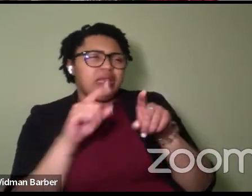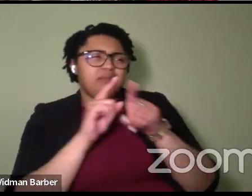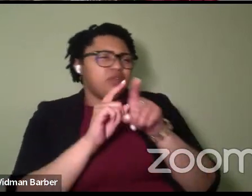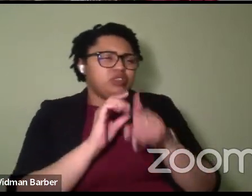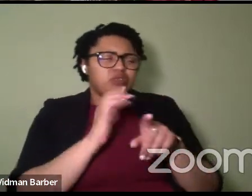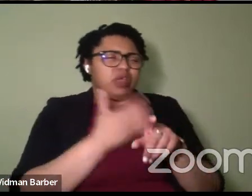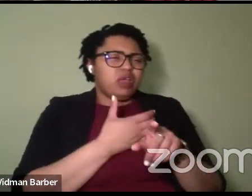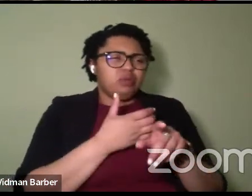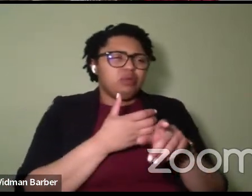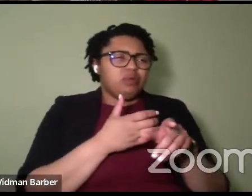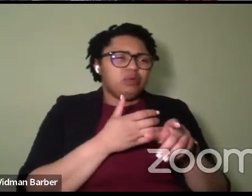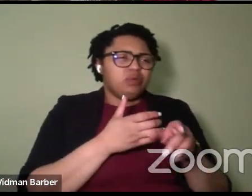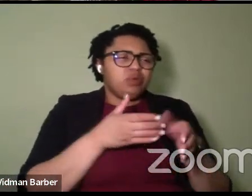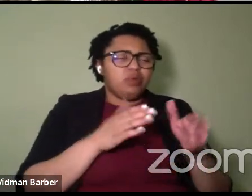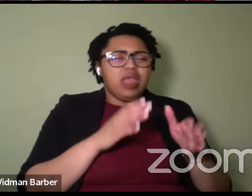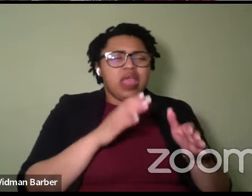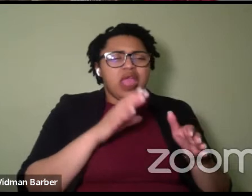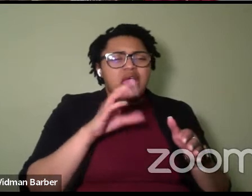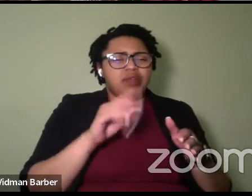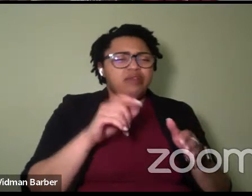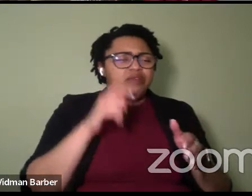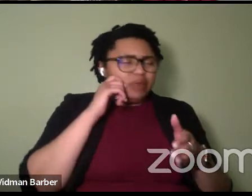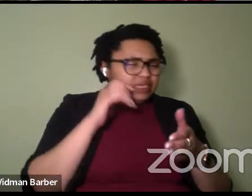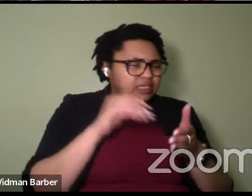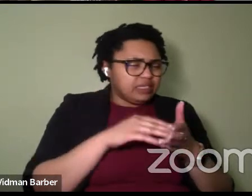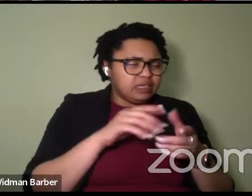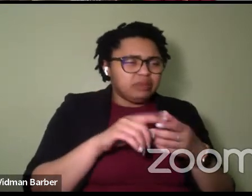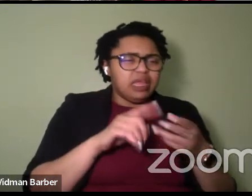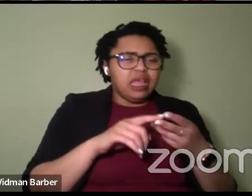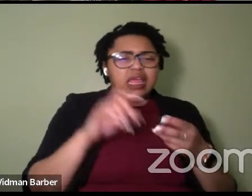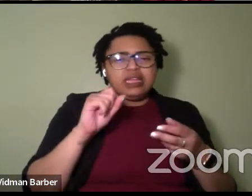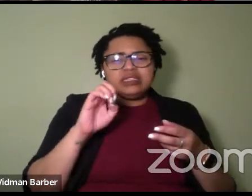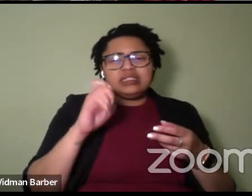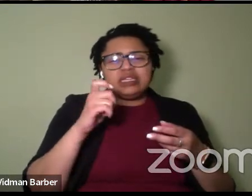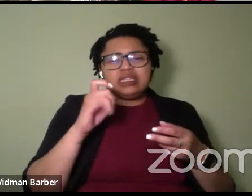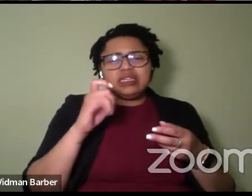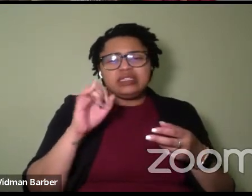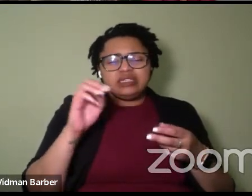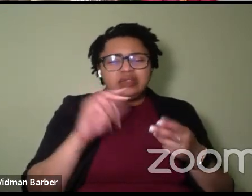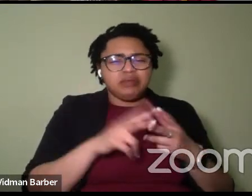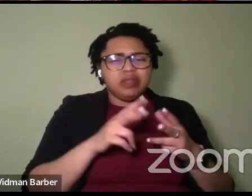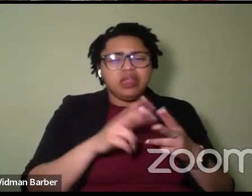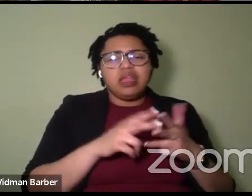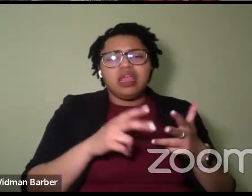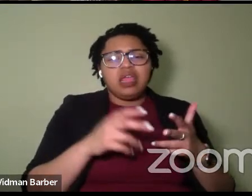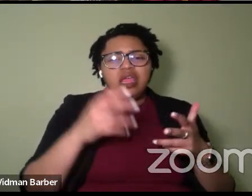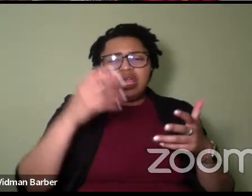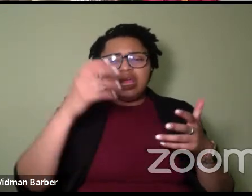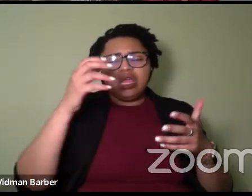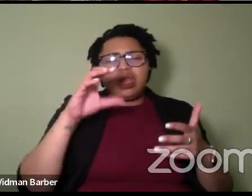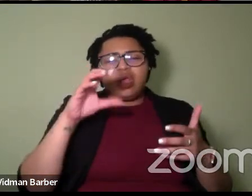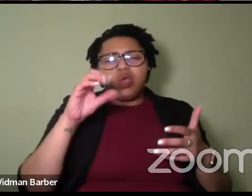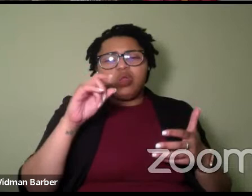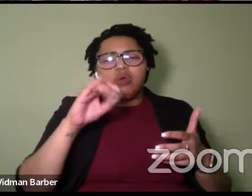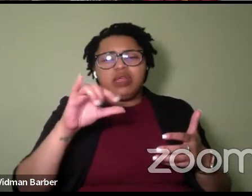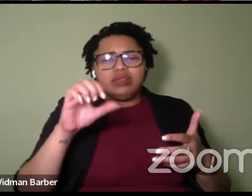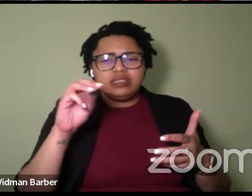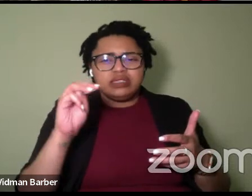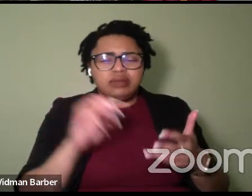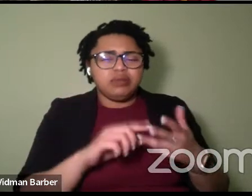out of colonialist, thinking around science and other things. And so really we have to have a leadership